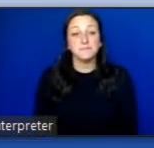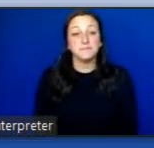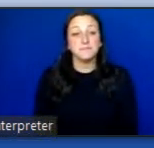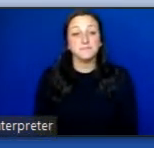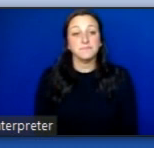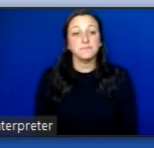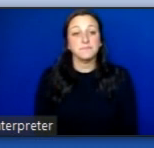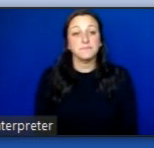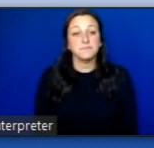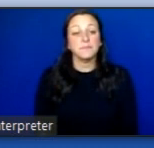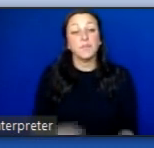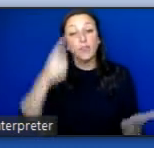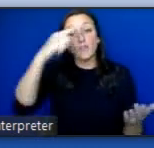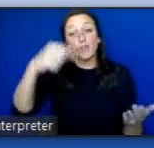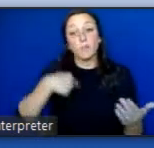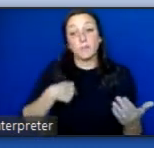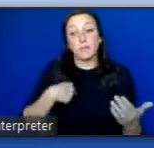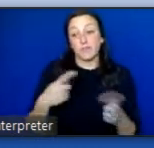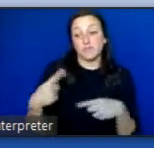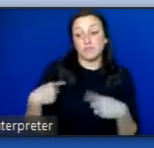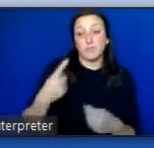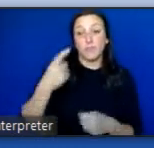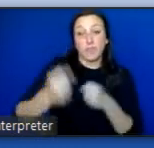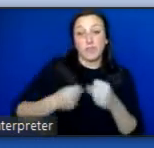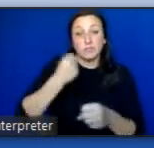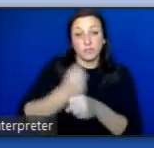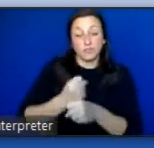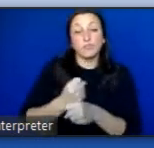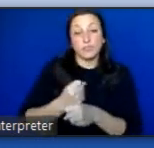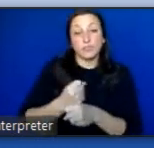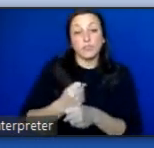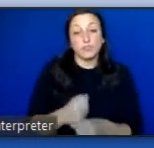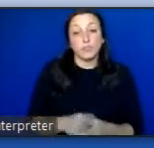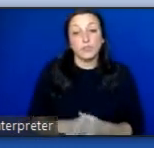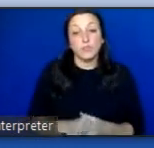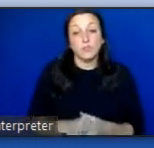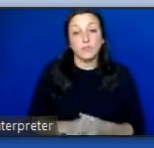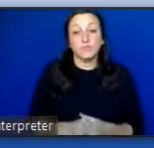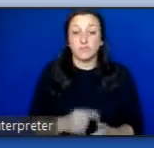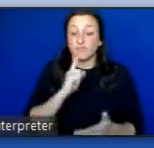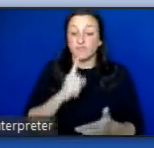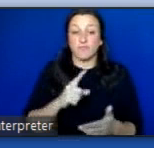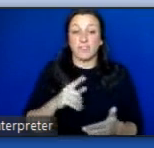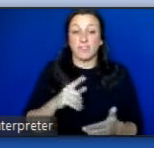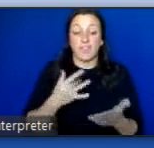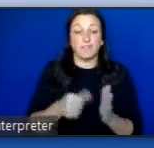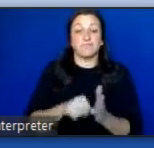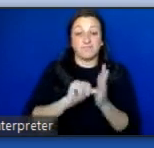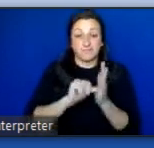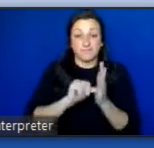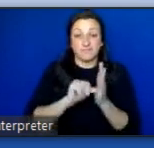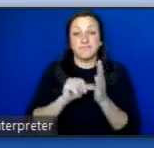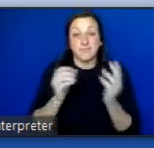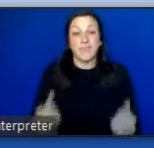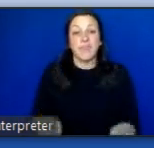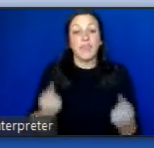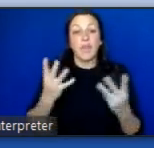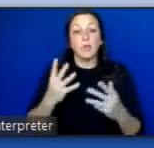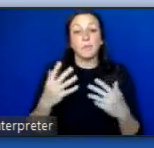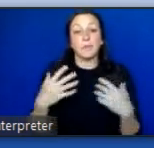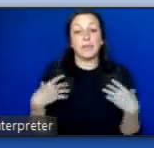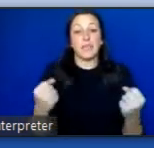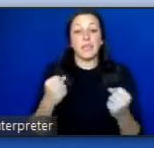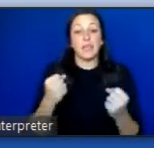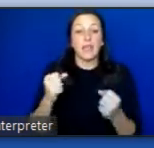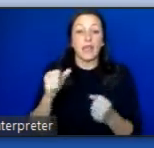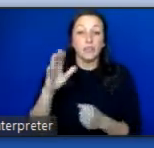For me, over this last year, I've been so impressed by the number of healthcare providers and